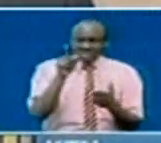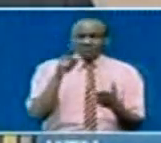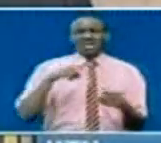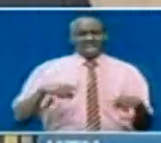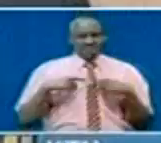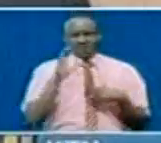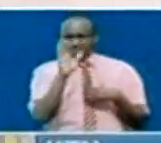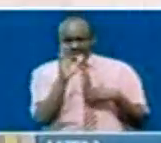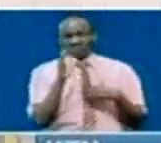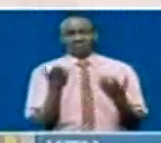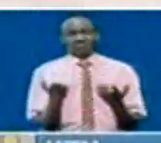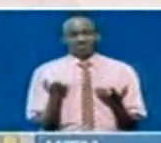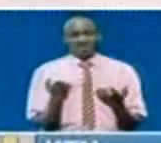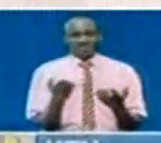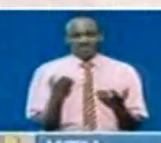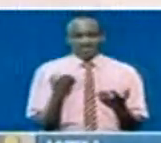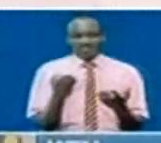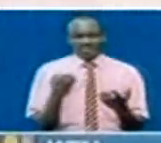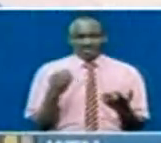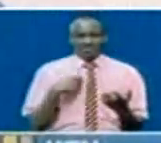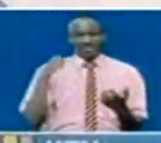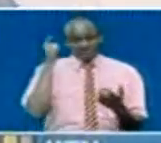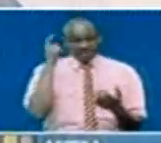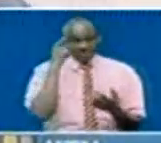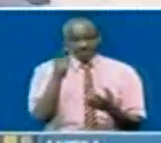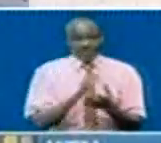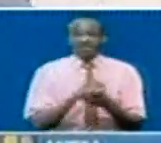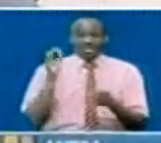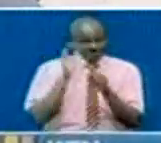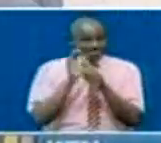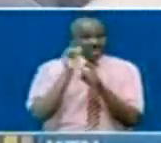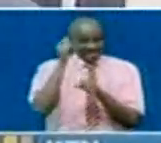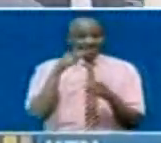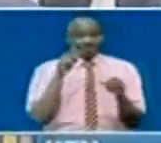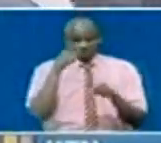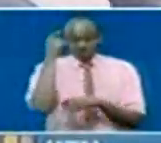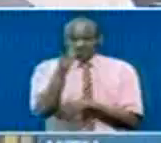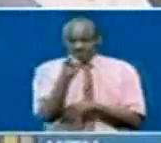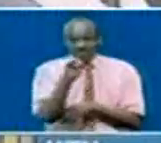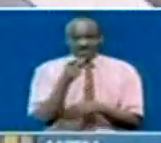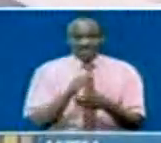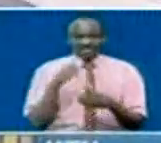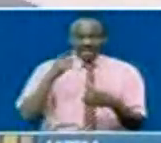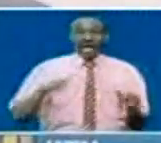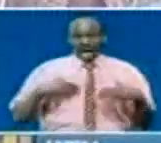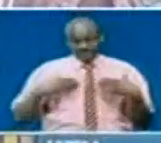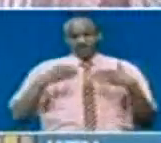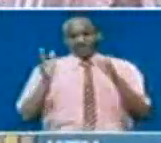yalikuwa nyepesi kidogo. When I came here, Kenya has changed a lot because of him. So I would like to say happy